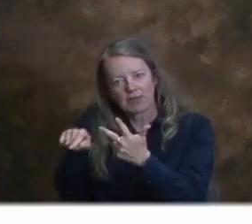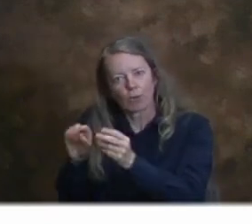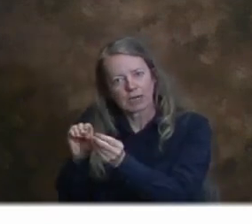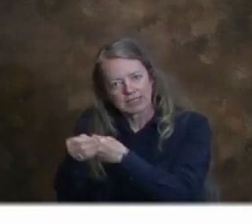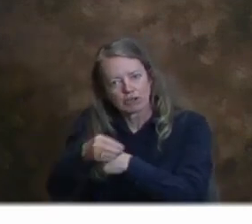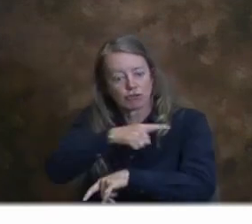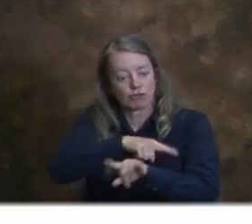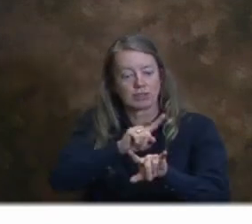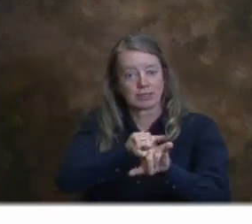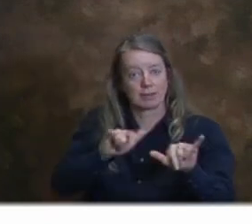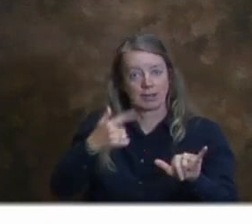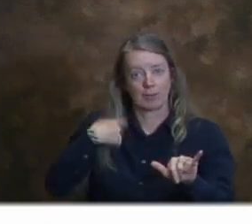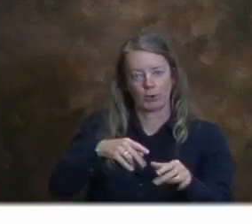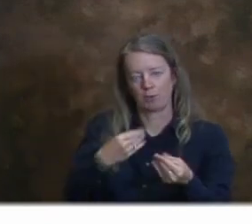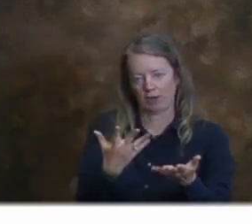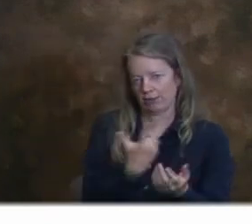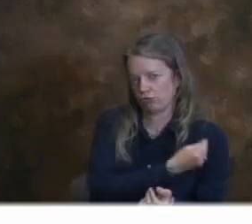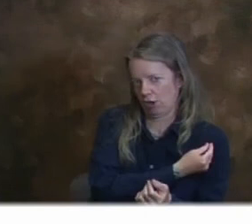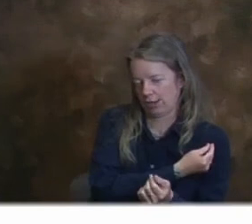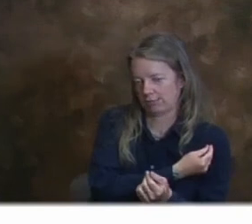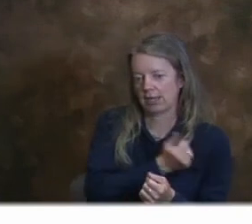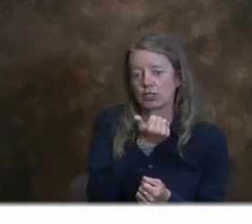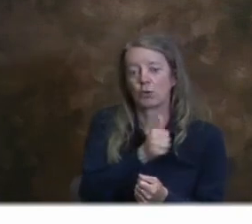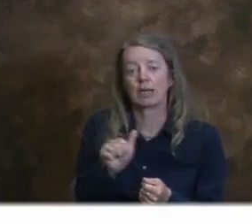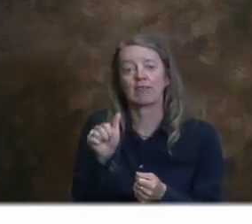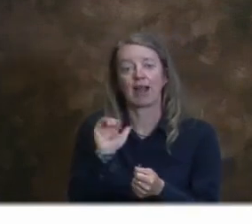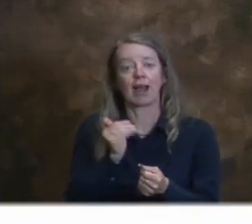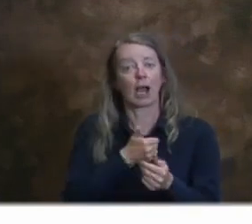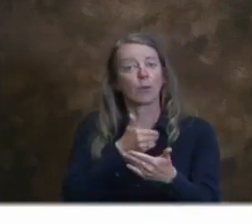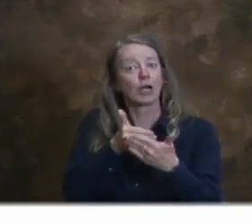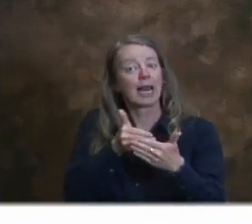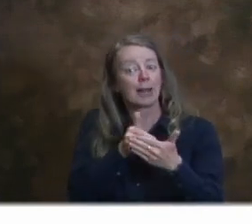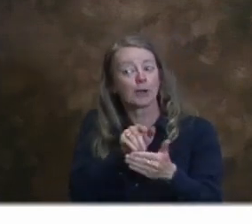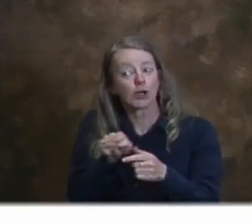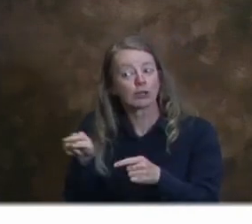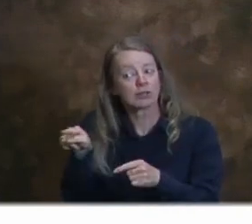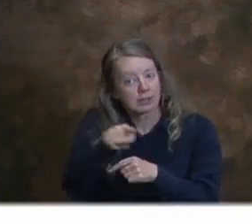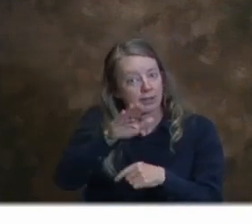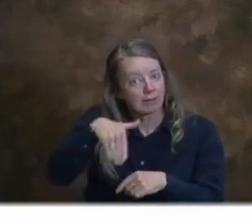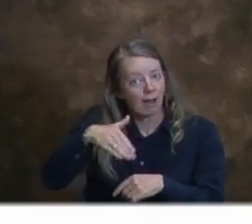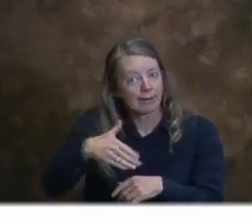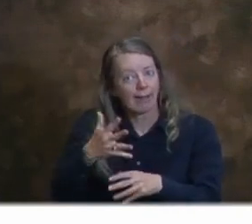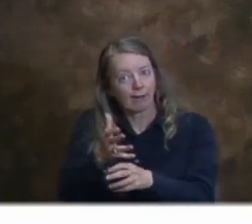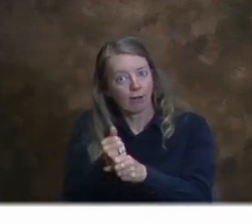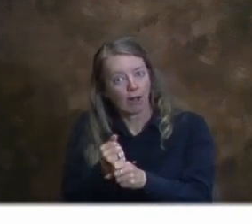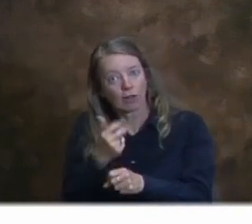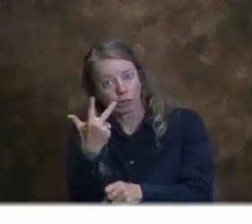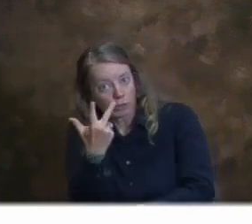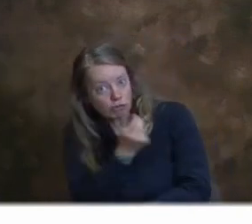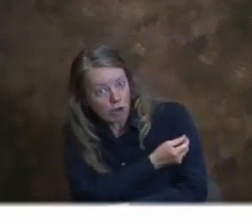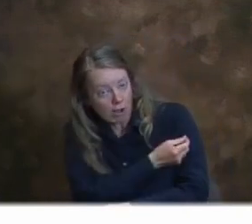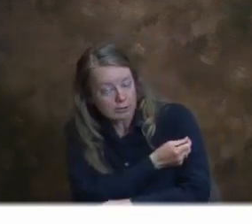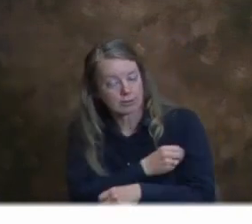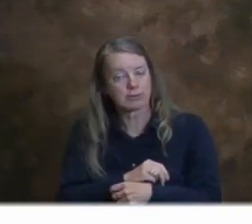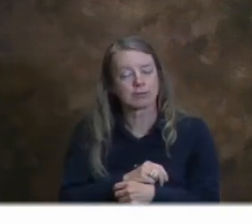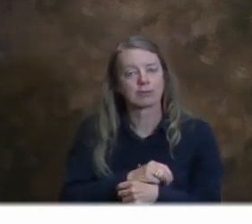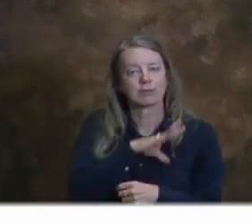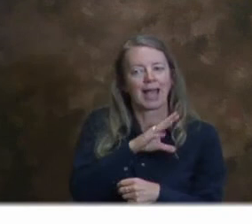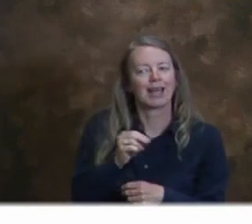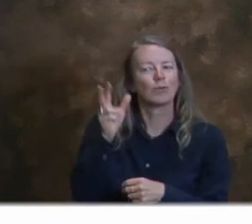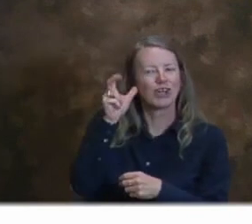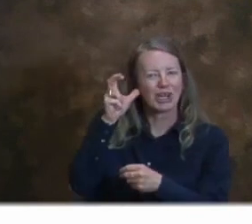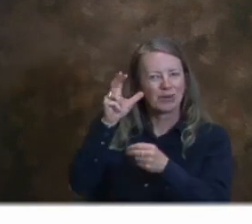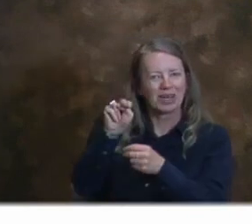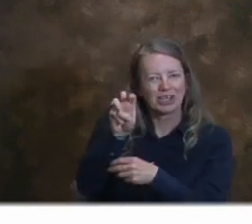our neighbors who are not yet up to date on their vaccines, and with reports indicating from Europe and